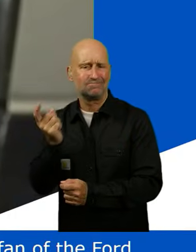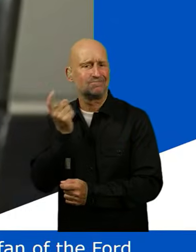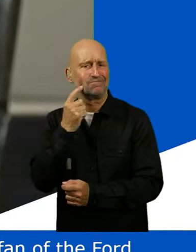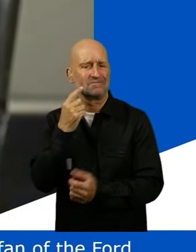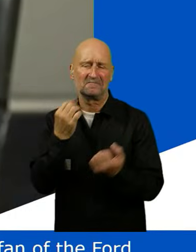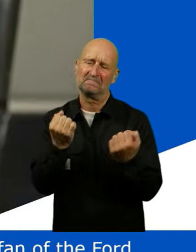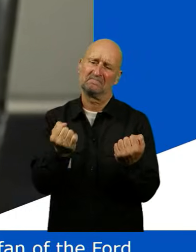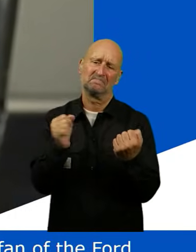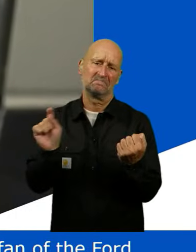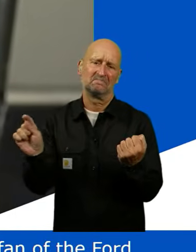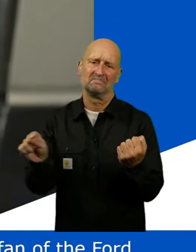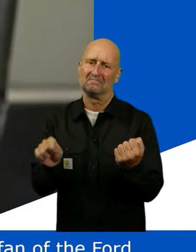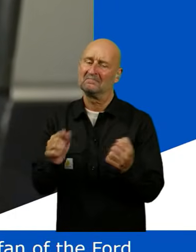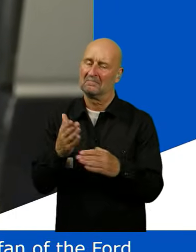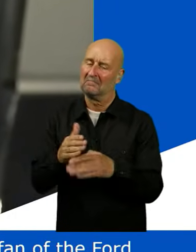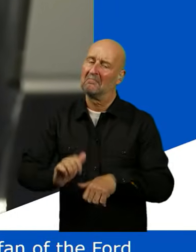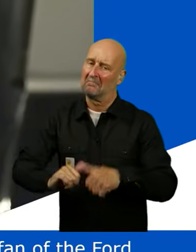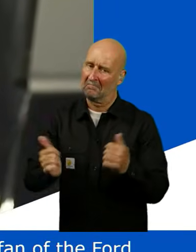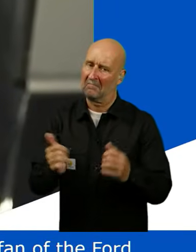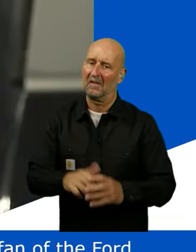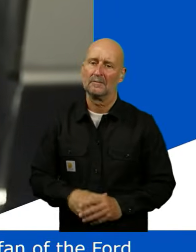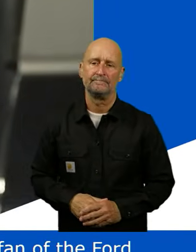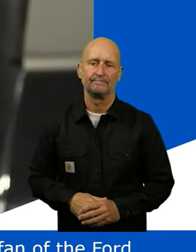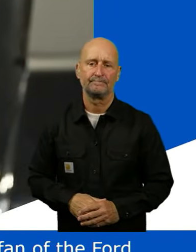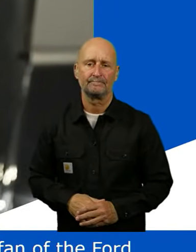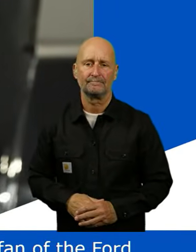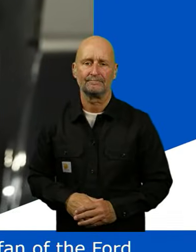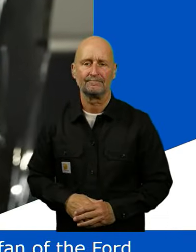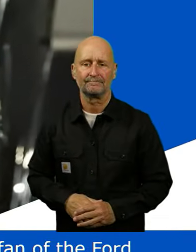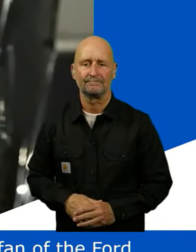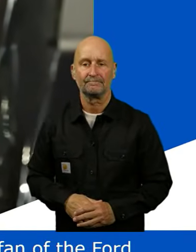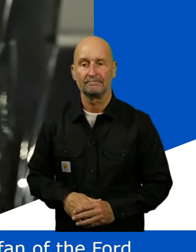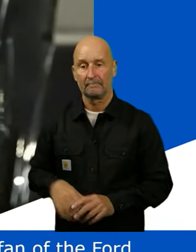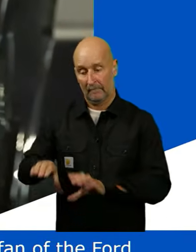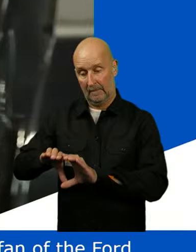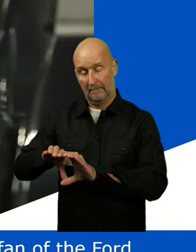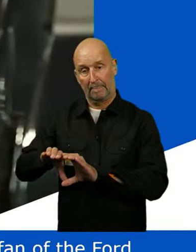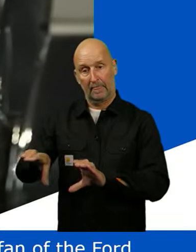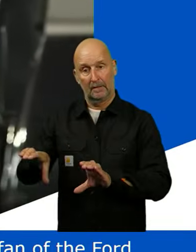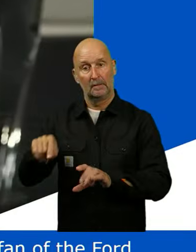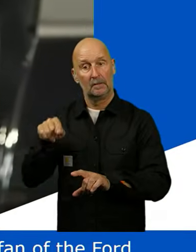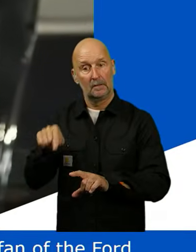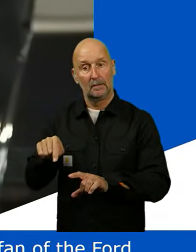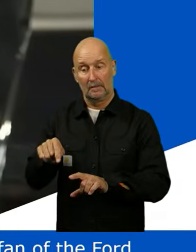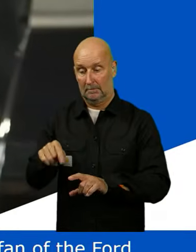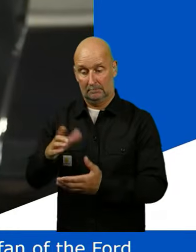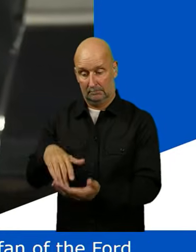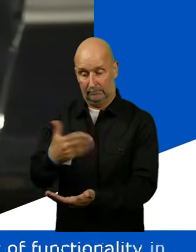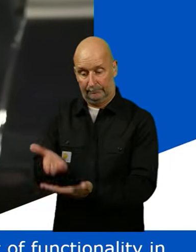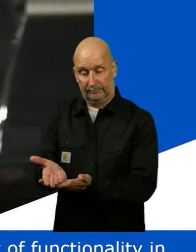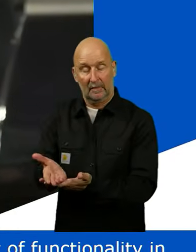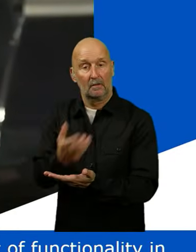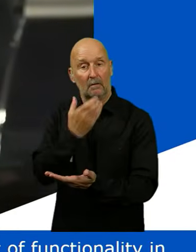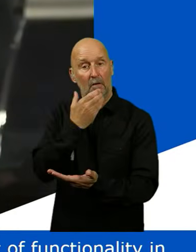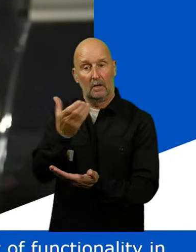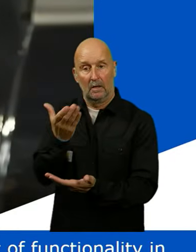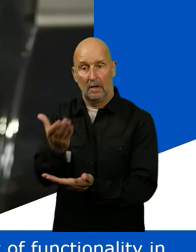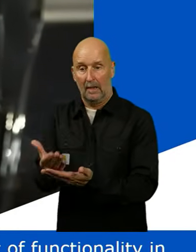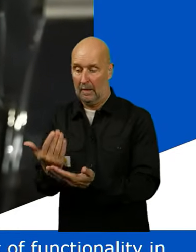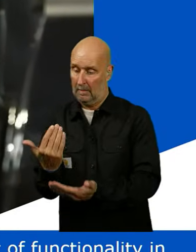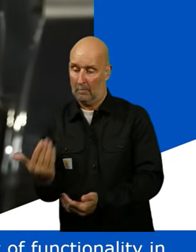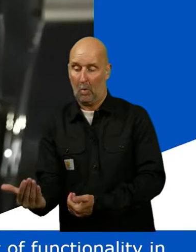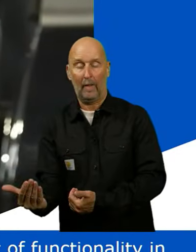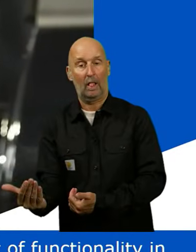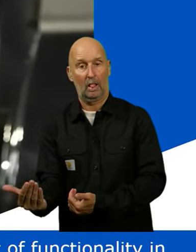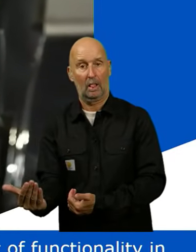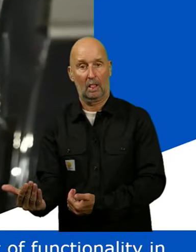do get a lot of functionality in this screen. Below that we've got a wireless charging pad, and this is nicely angled so you can put your